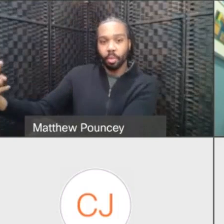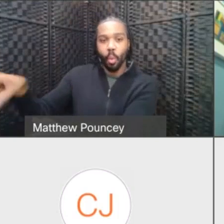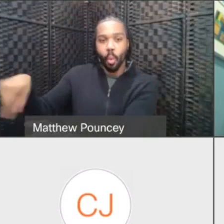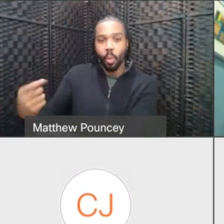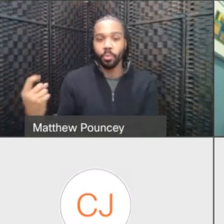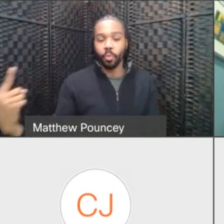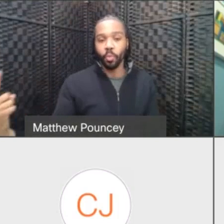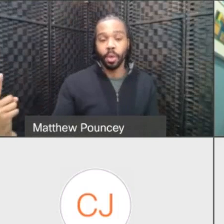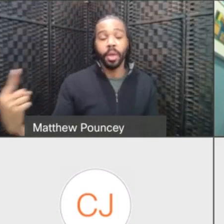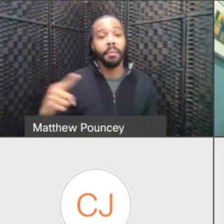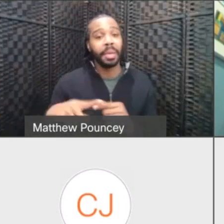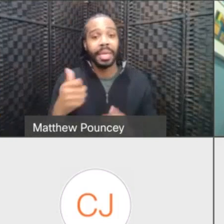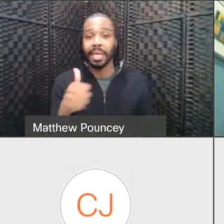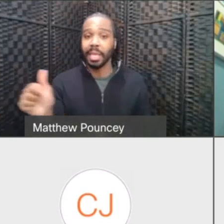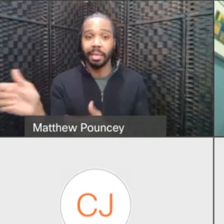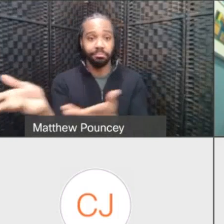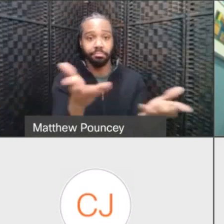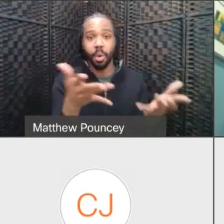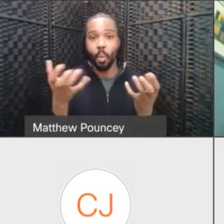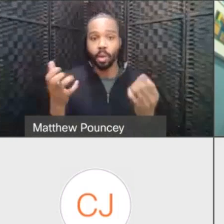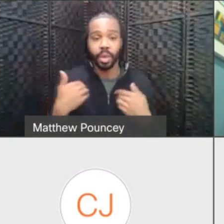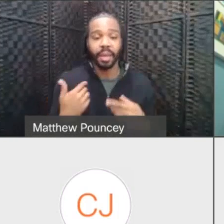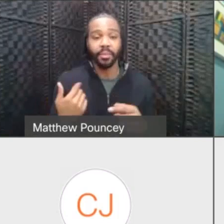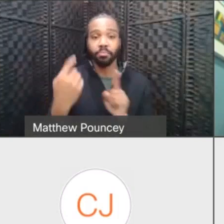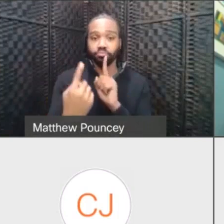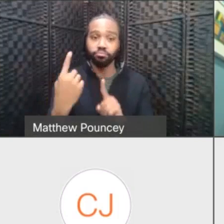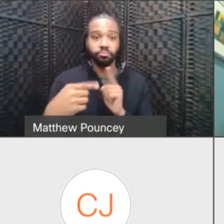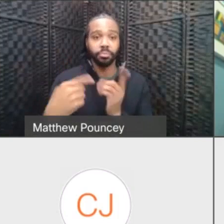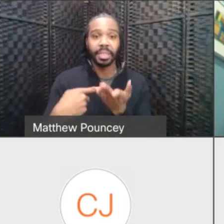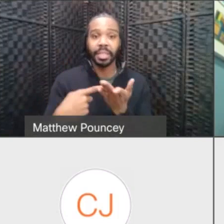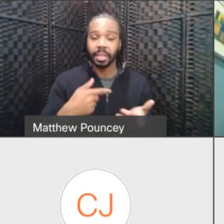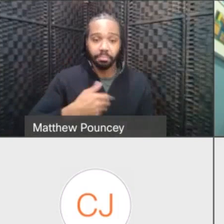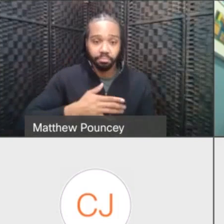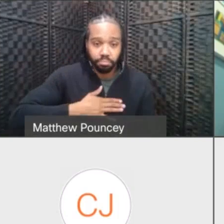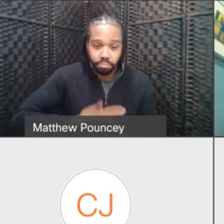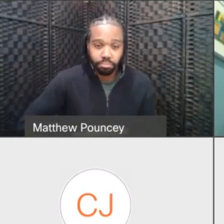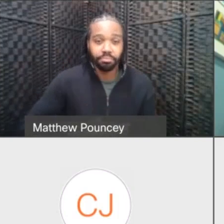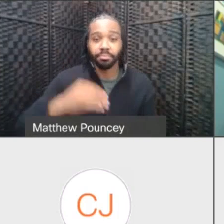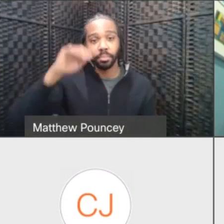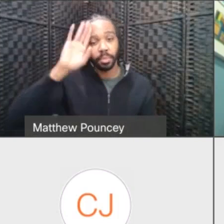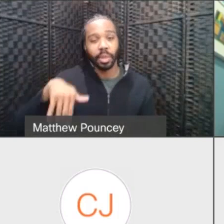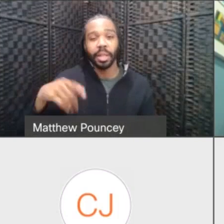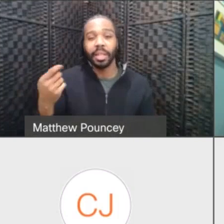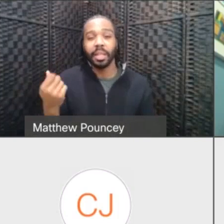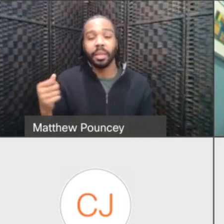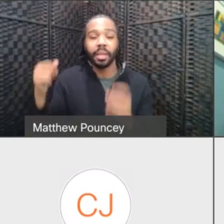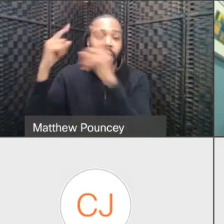to have an individual discussion with them on that, I'd be more than happy, because it is sort of complicated.